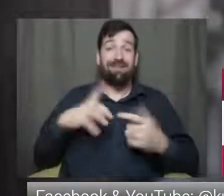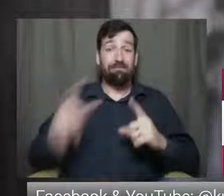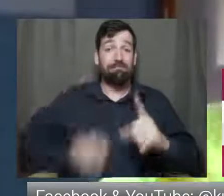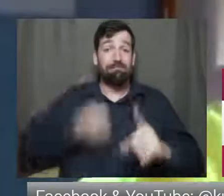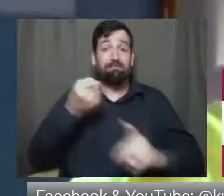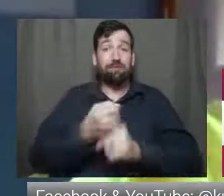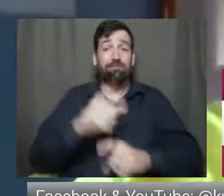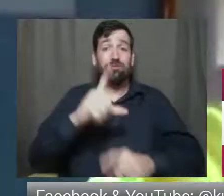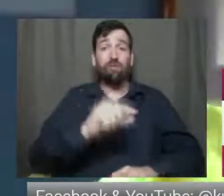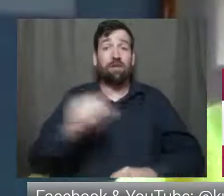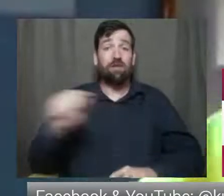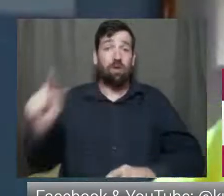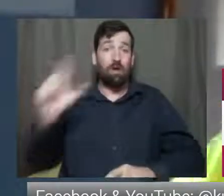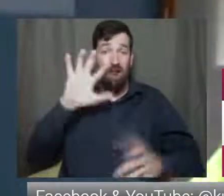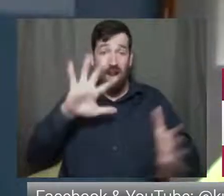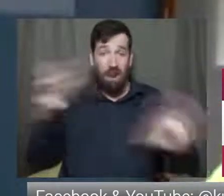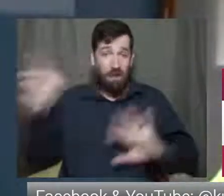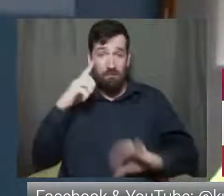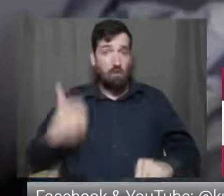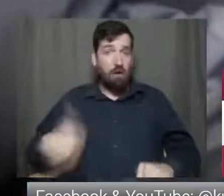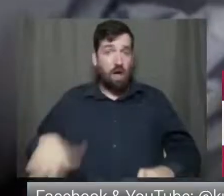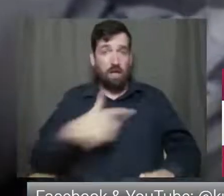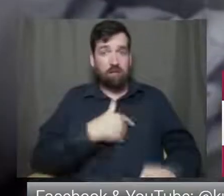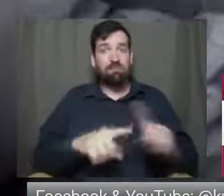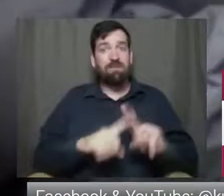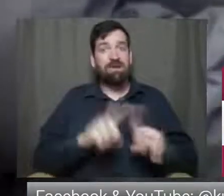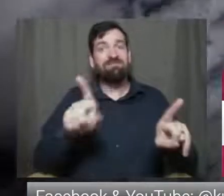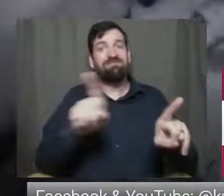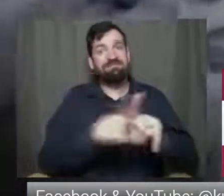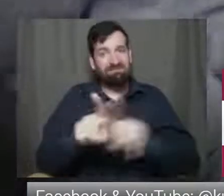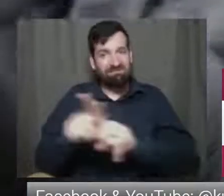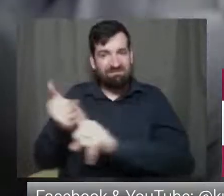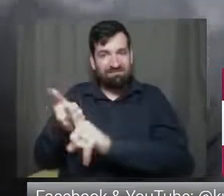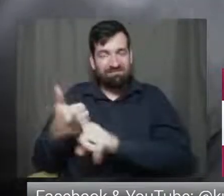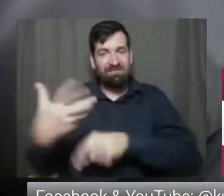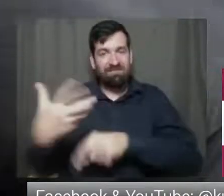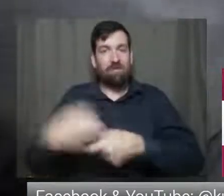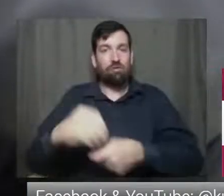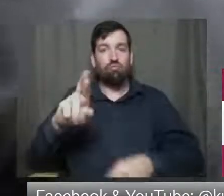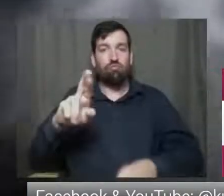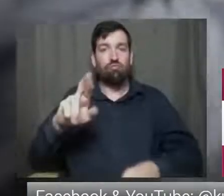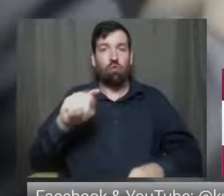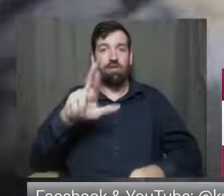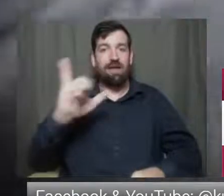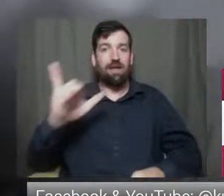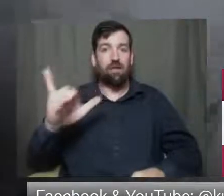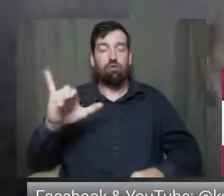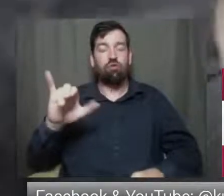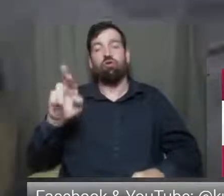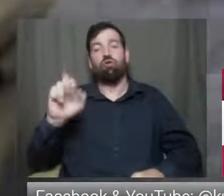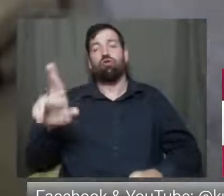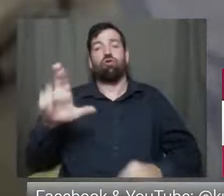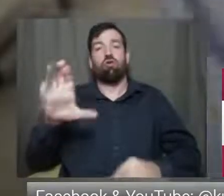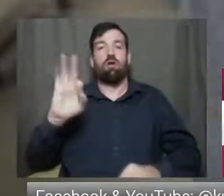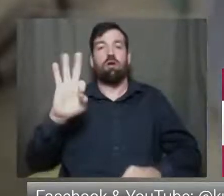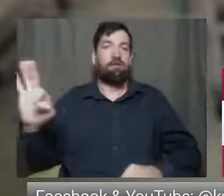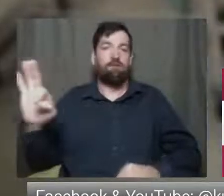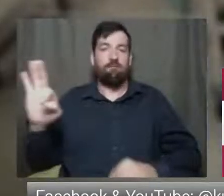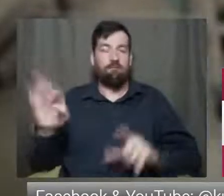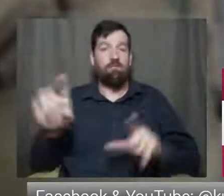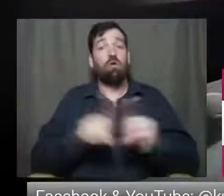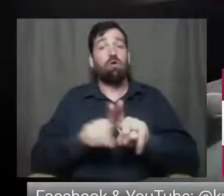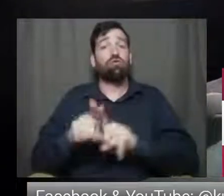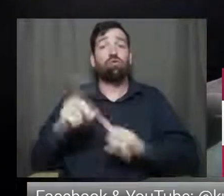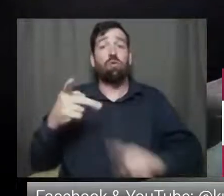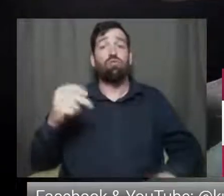all of us, but for Terry it also included rotator cuff surgery, followed by surgery to remove a growth on his prostate just 10